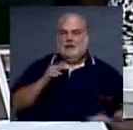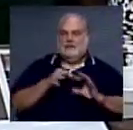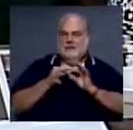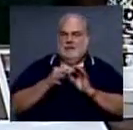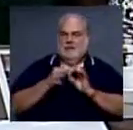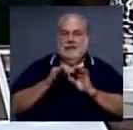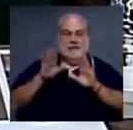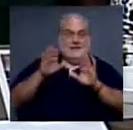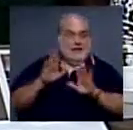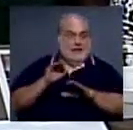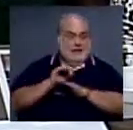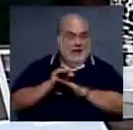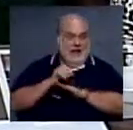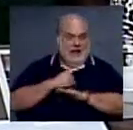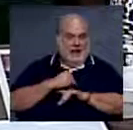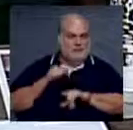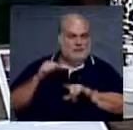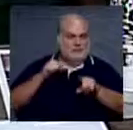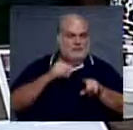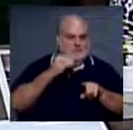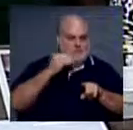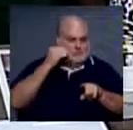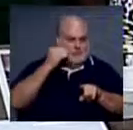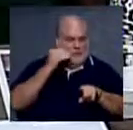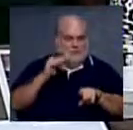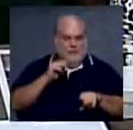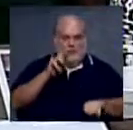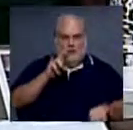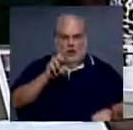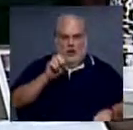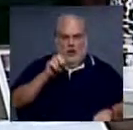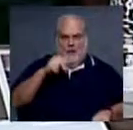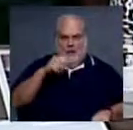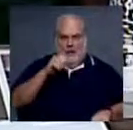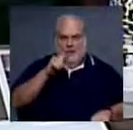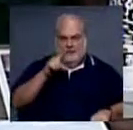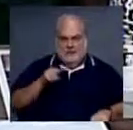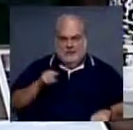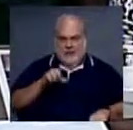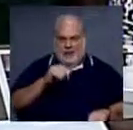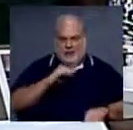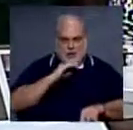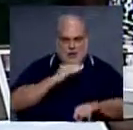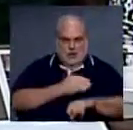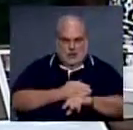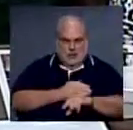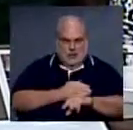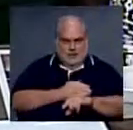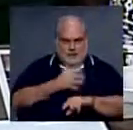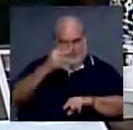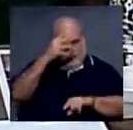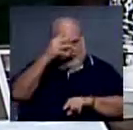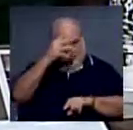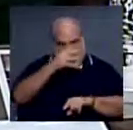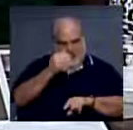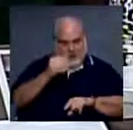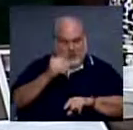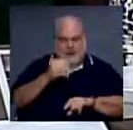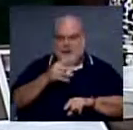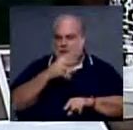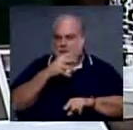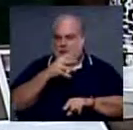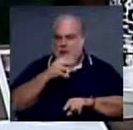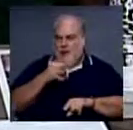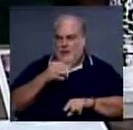to be at the home of Mr. Lopez and his daughter, which is the father, the husband, and the mother of